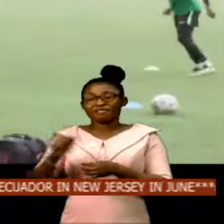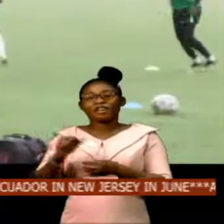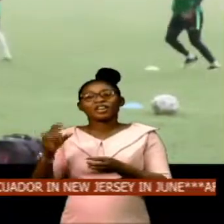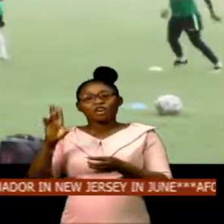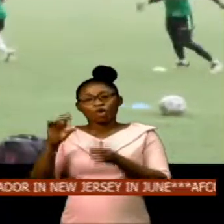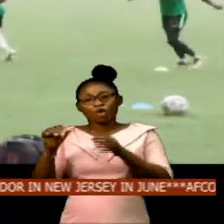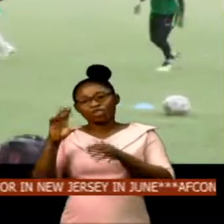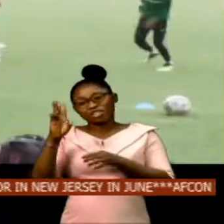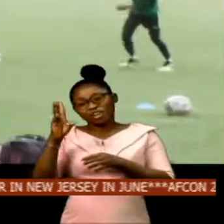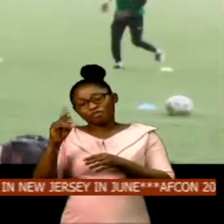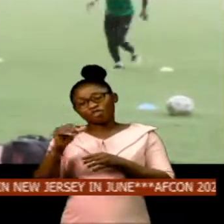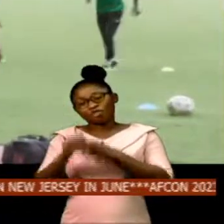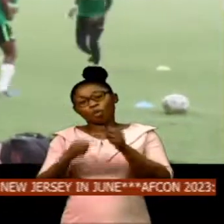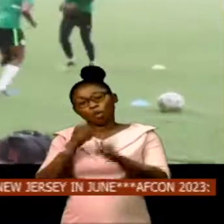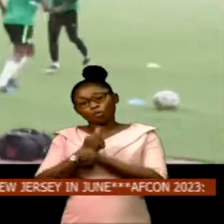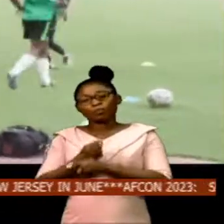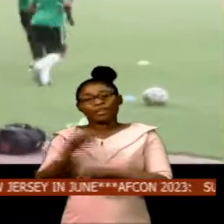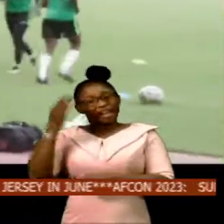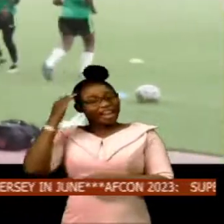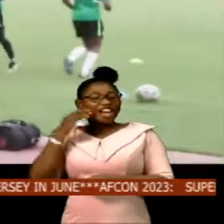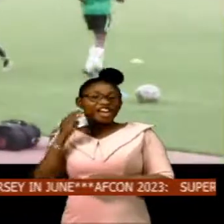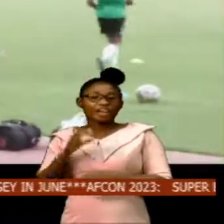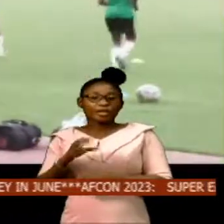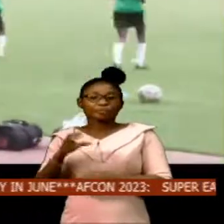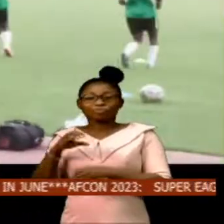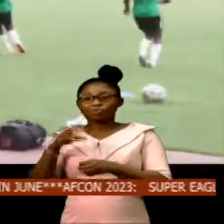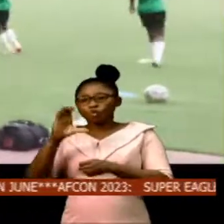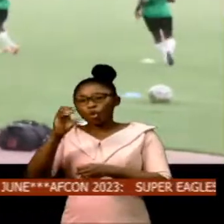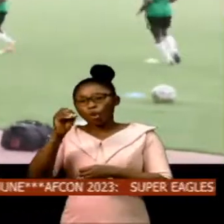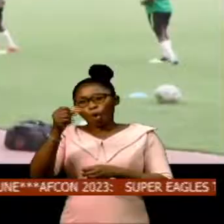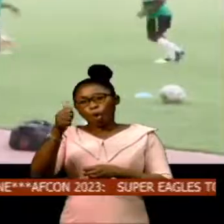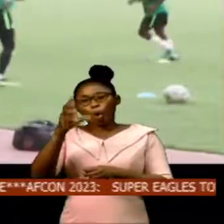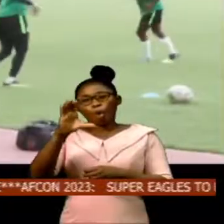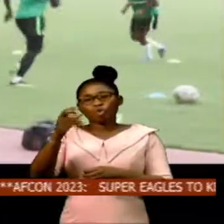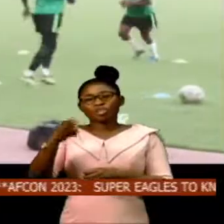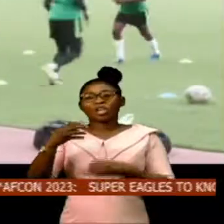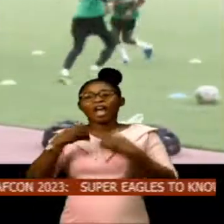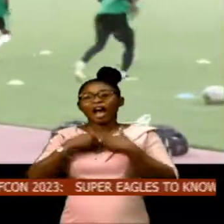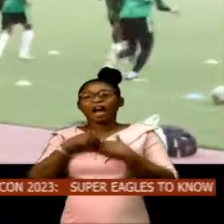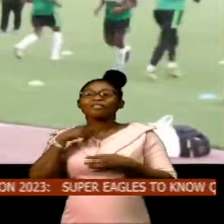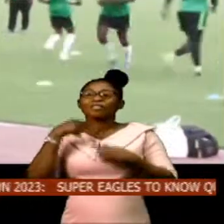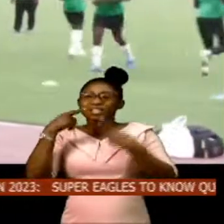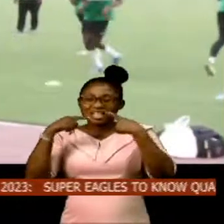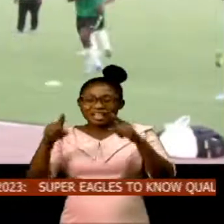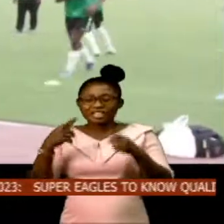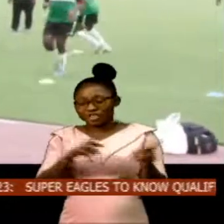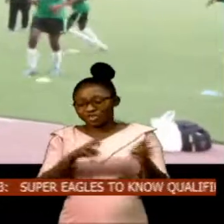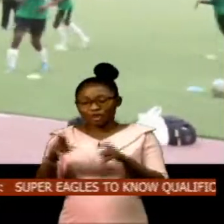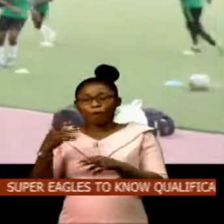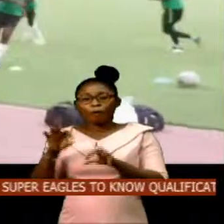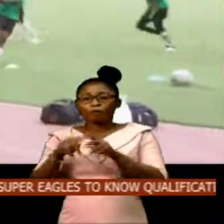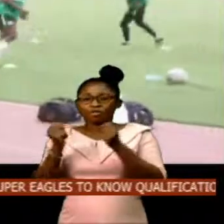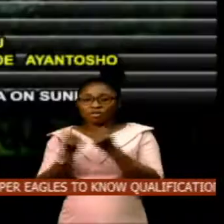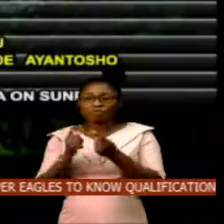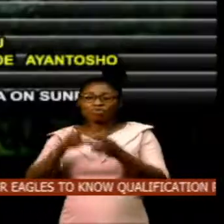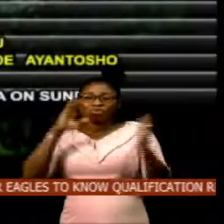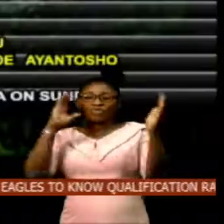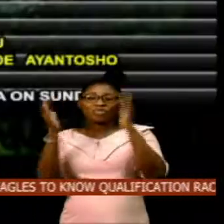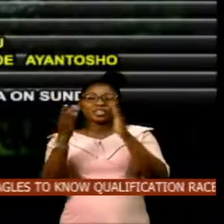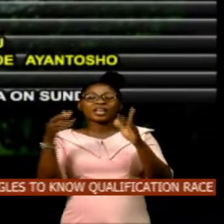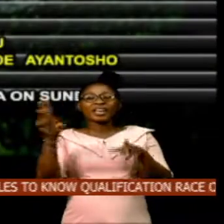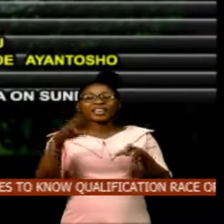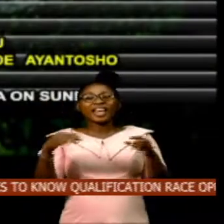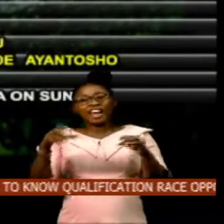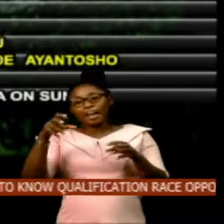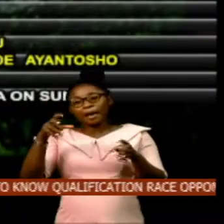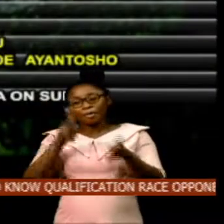World Cup qualifiers, head coach of Nigeria's Flamingos, Bankole Oluwokere, has declared the readiness of the team to face their